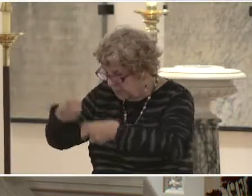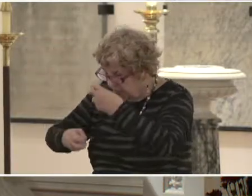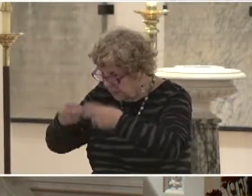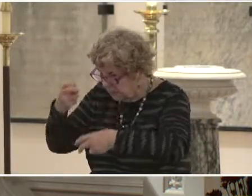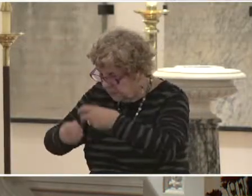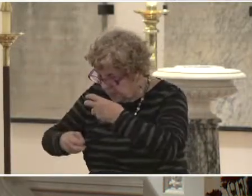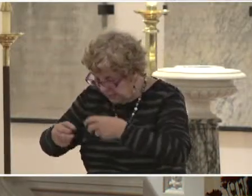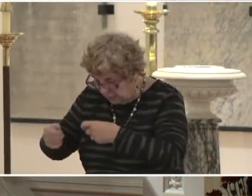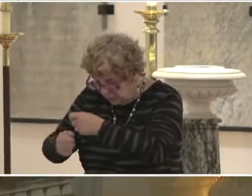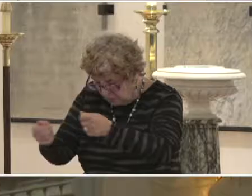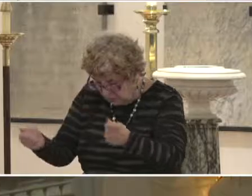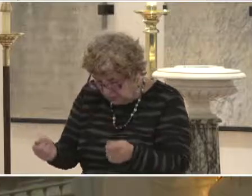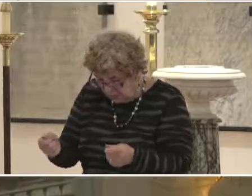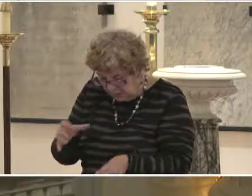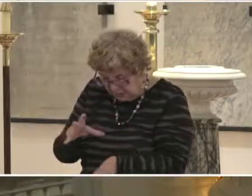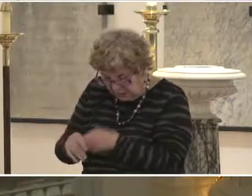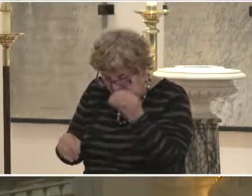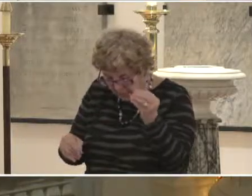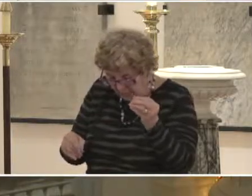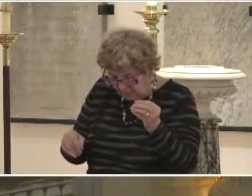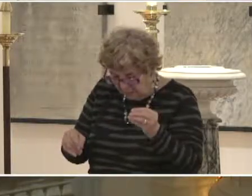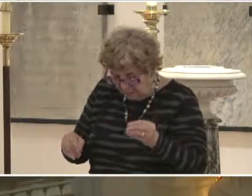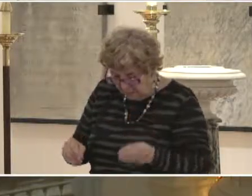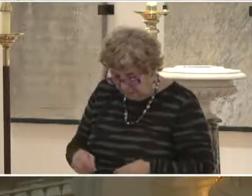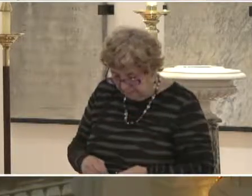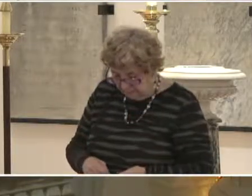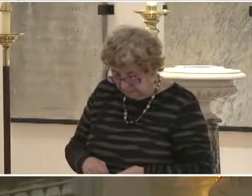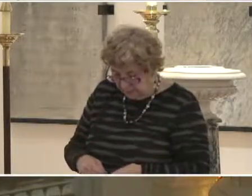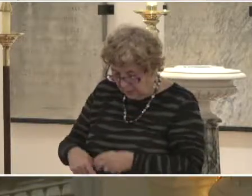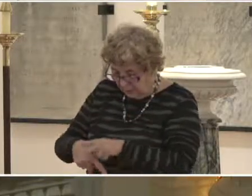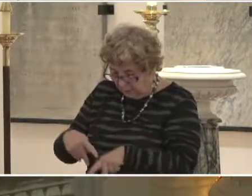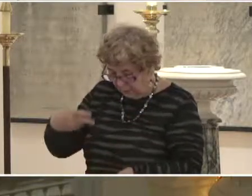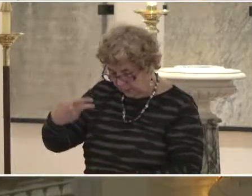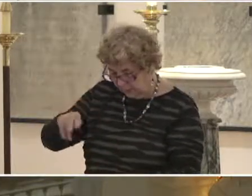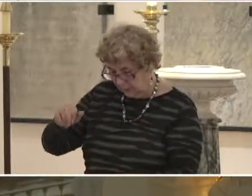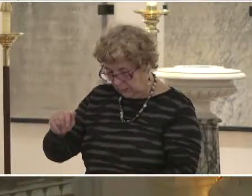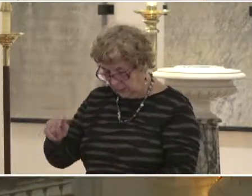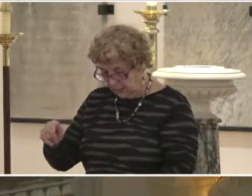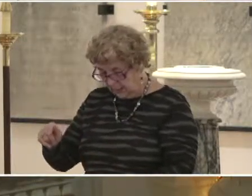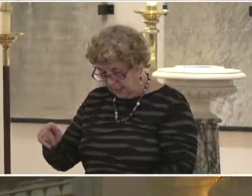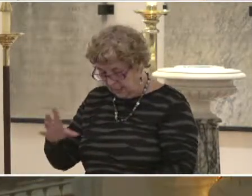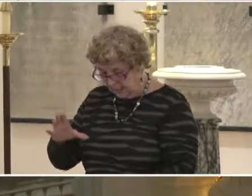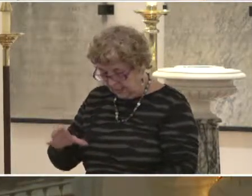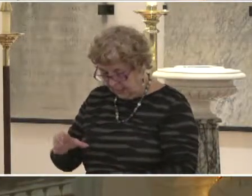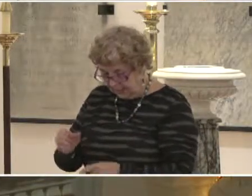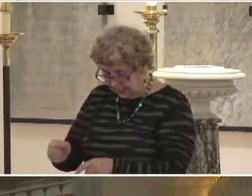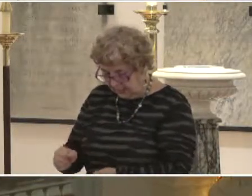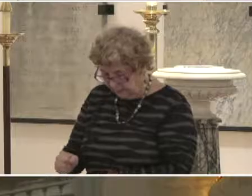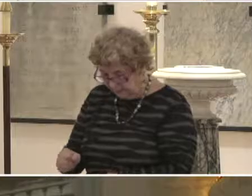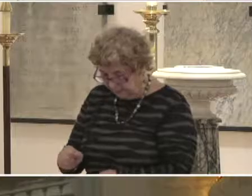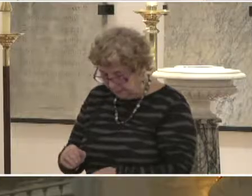service, but who nevertheless found themselves struggling deeply in their lives of faith.